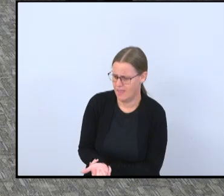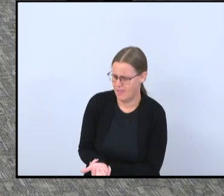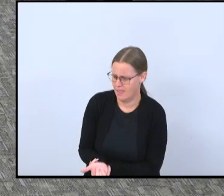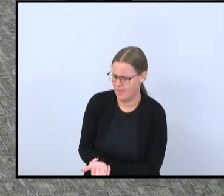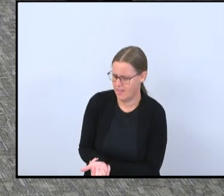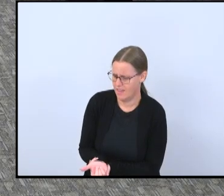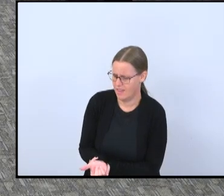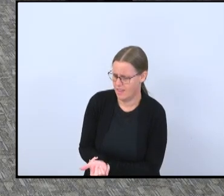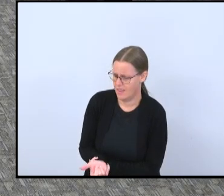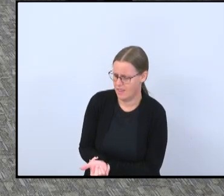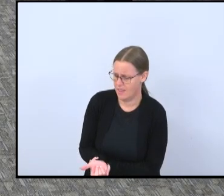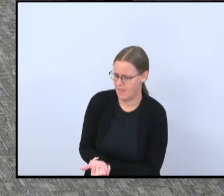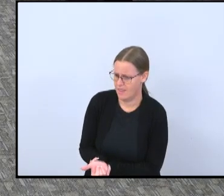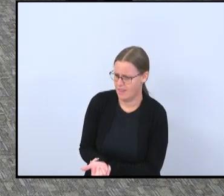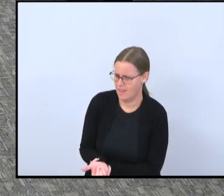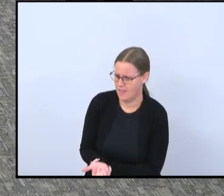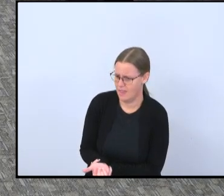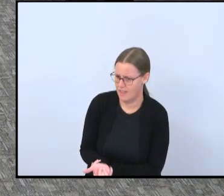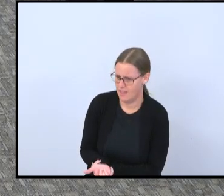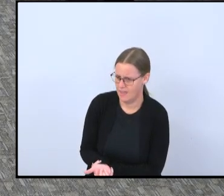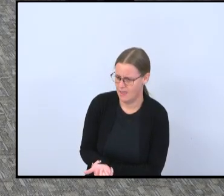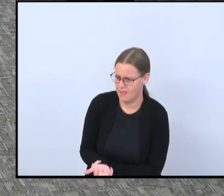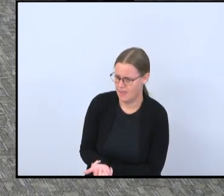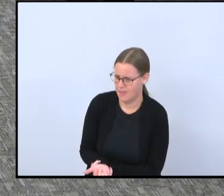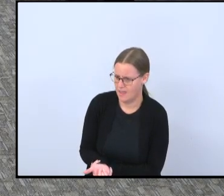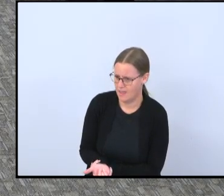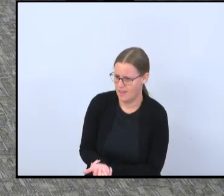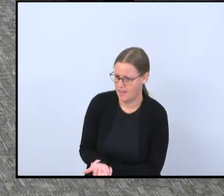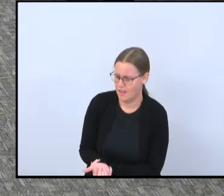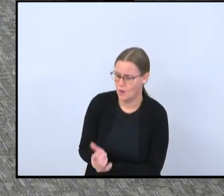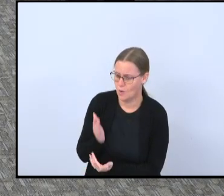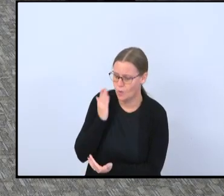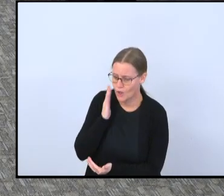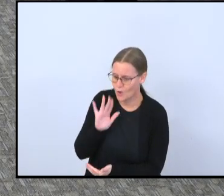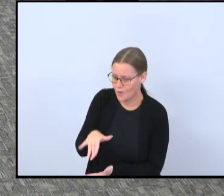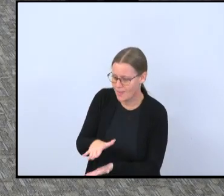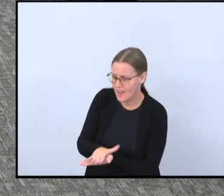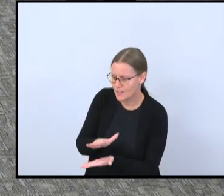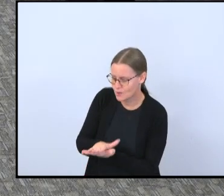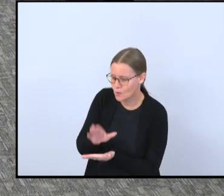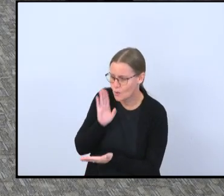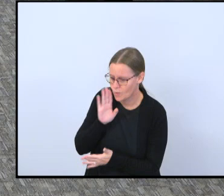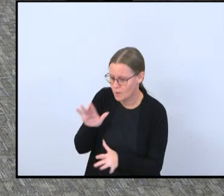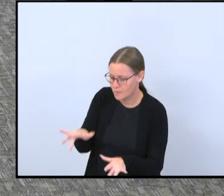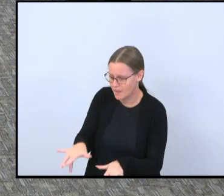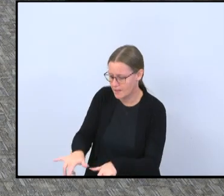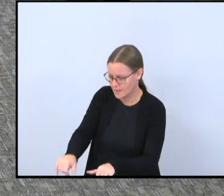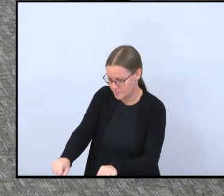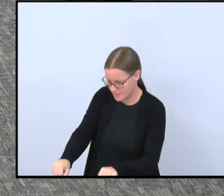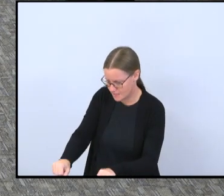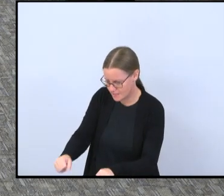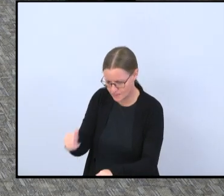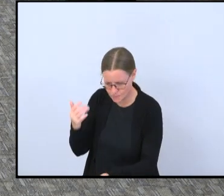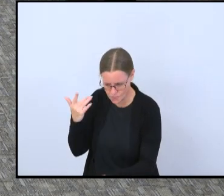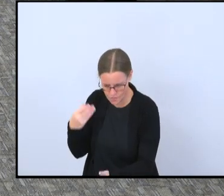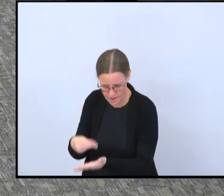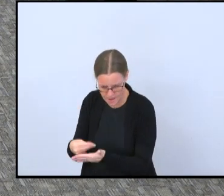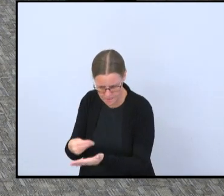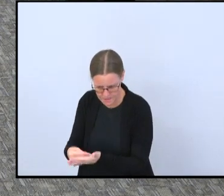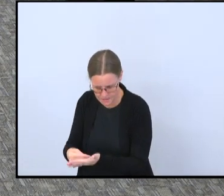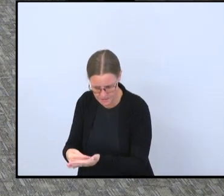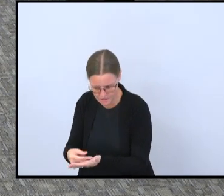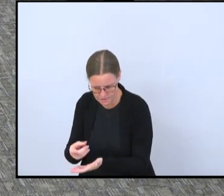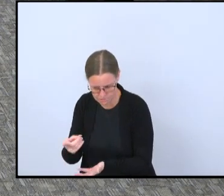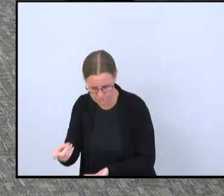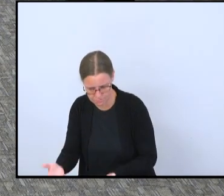sink in money to a school that we know is going to be empty, at least, if not other things as well. Yes, so this